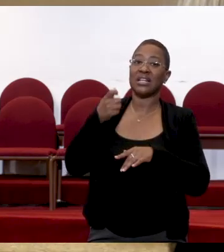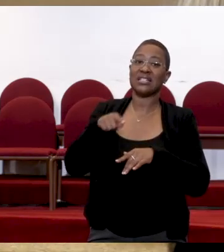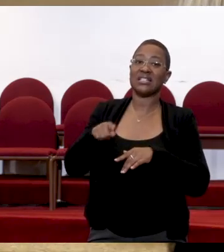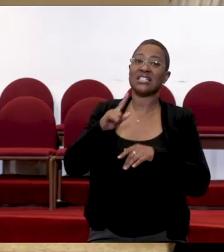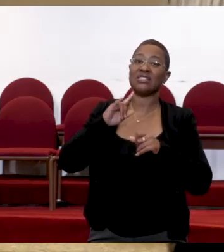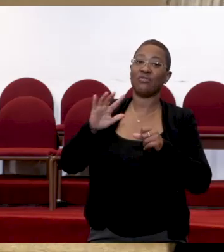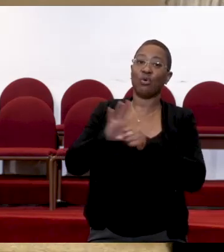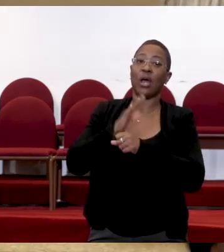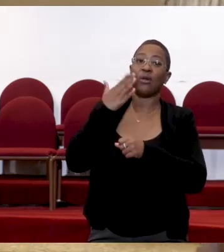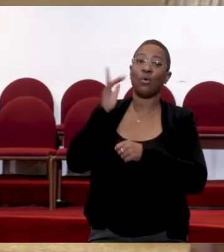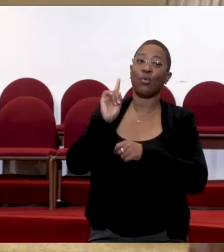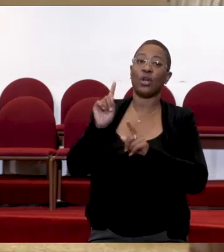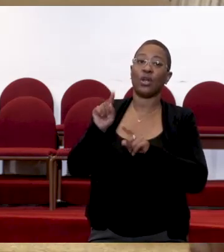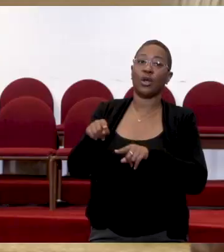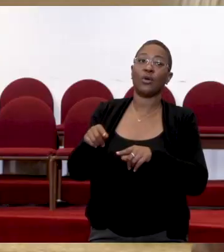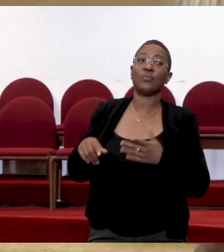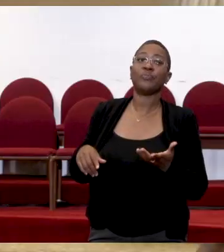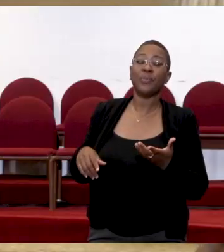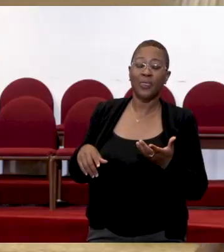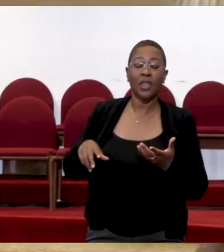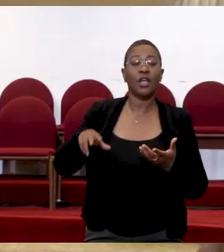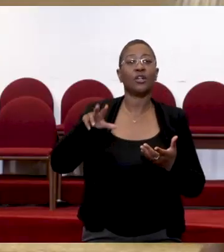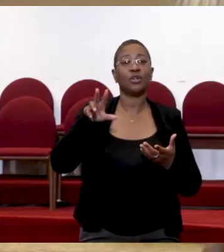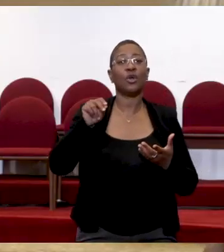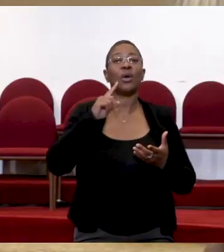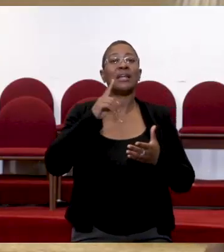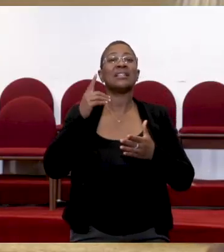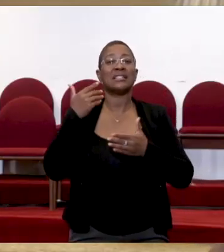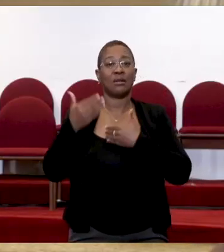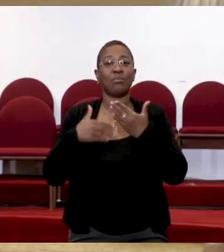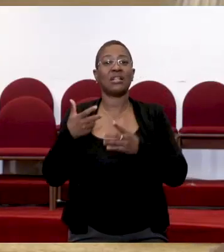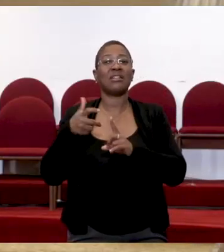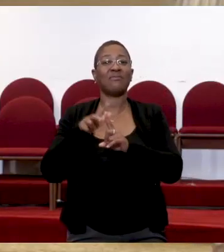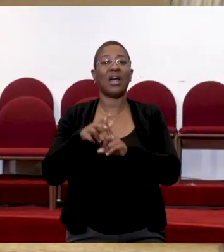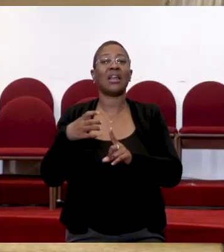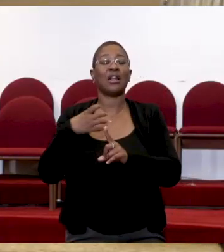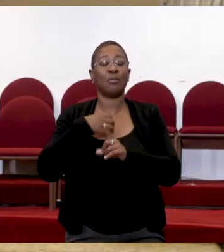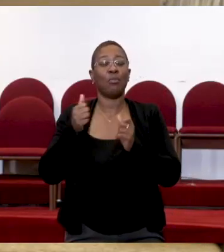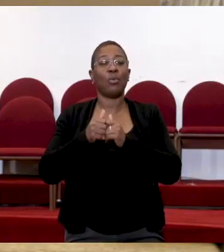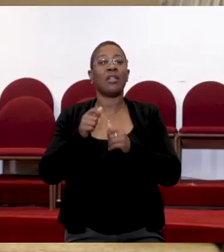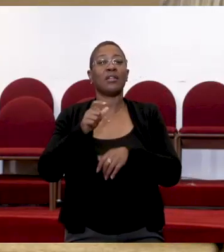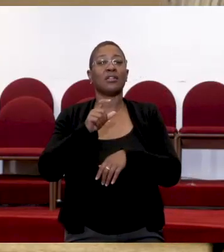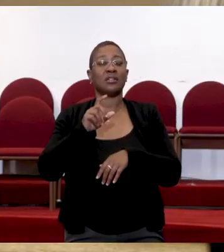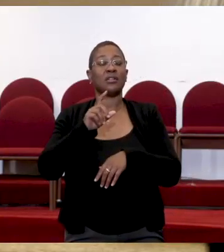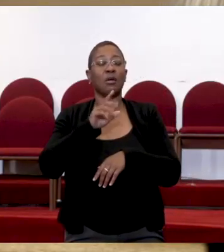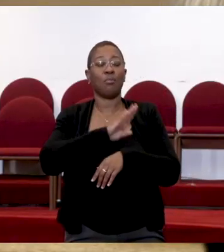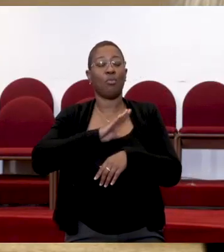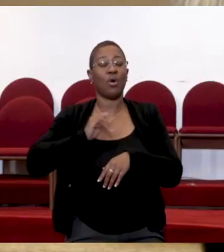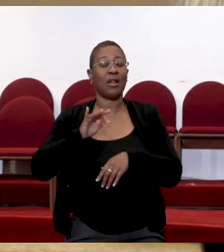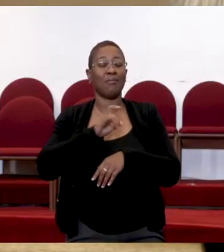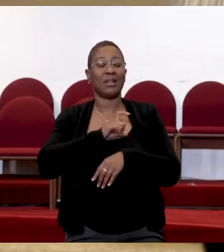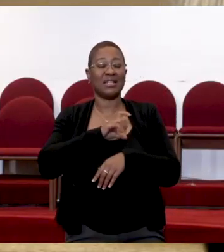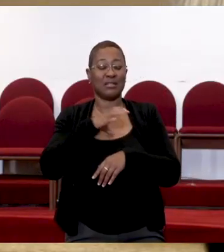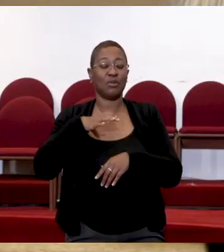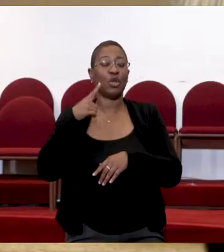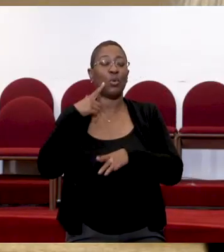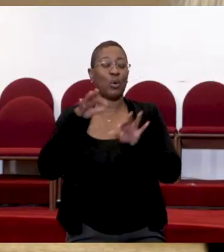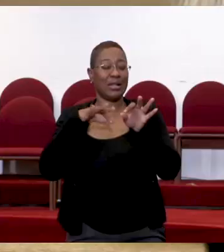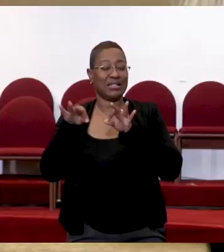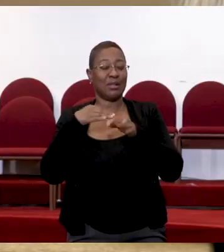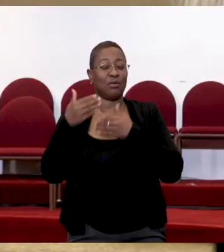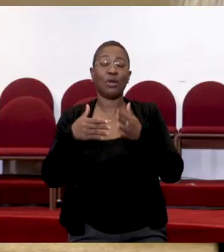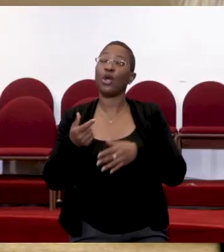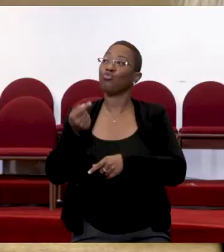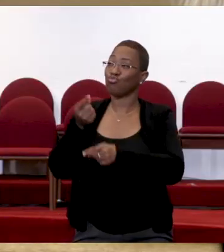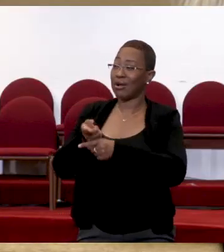No, but there's a process to file a complaint with the police commission. So we need to walk you through that process.